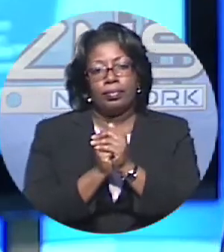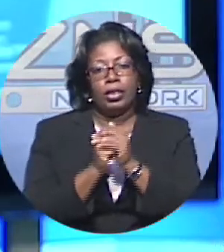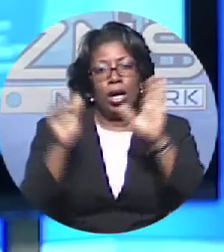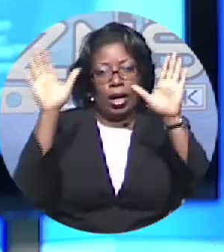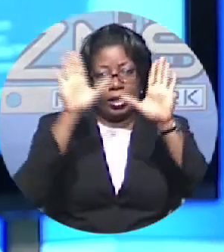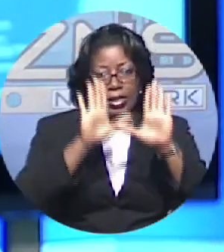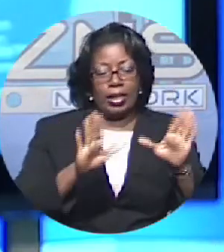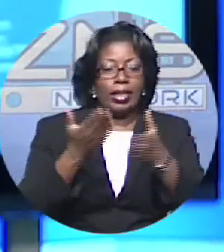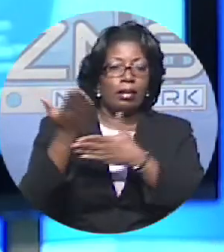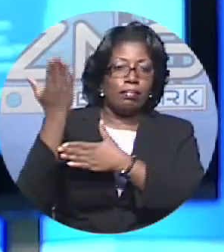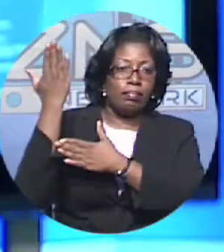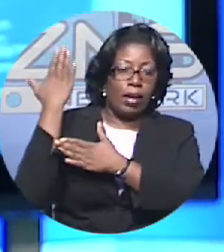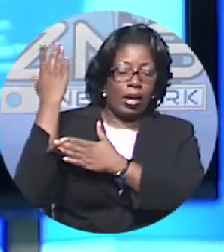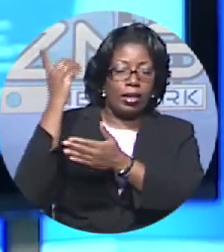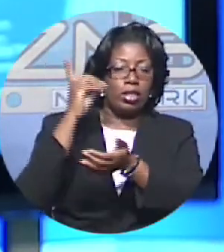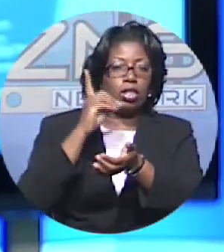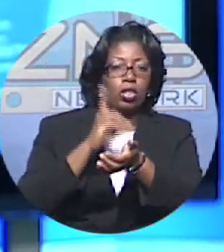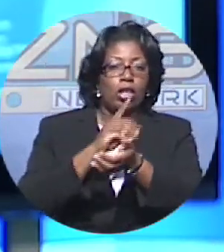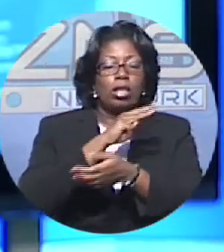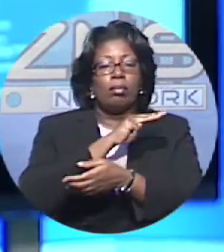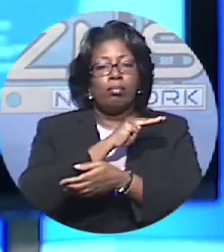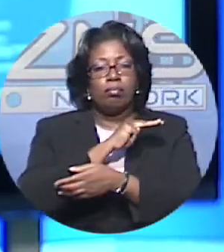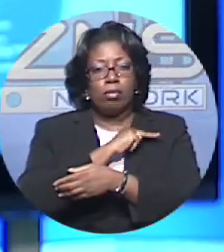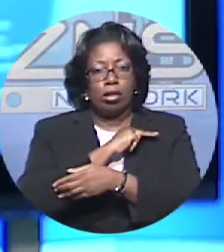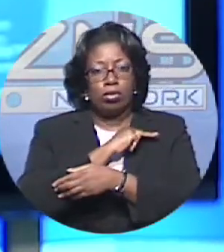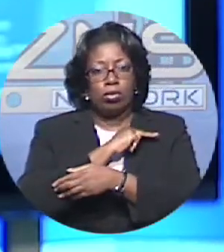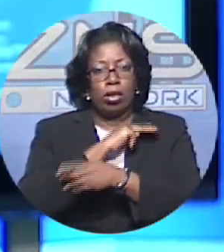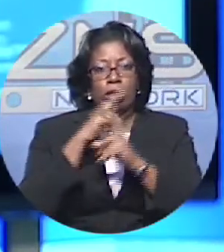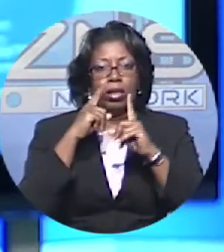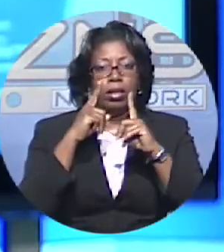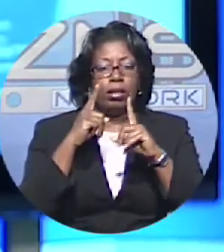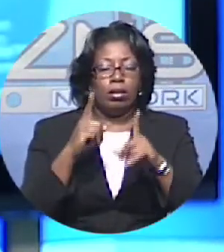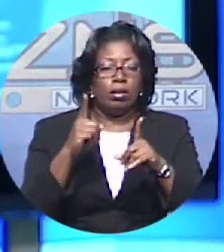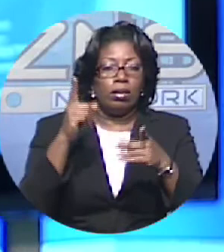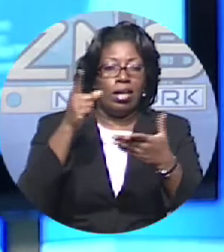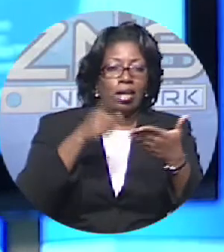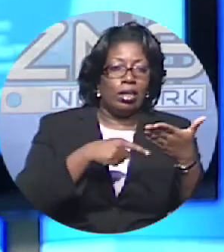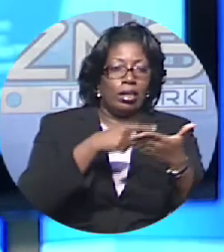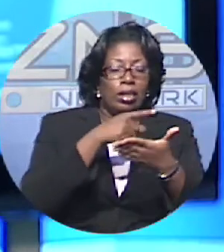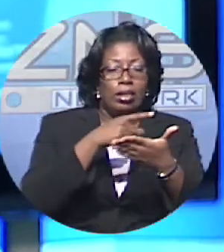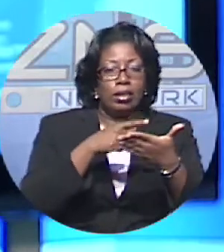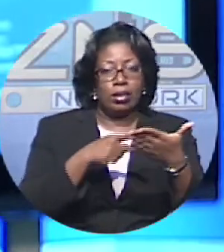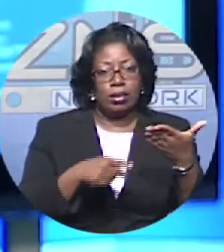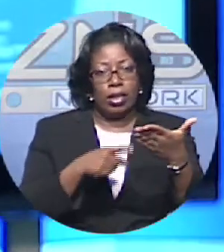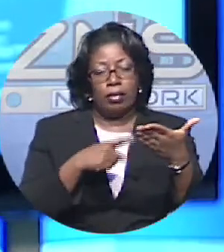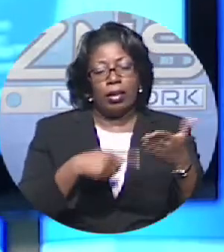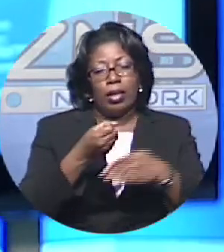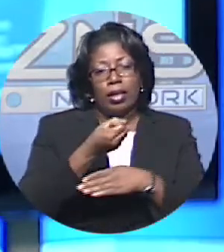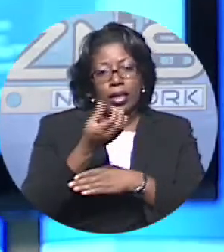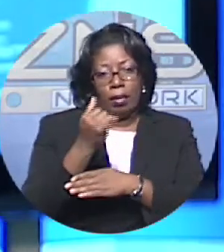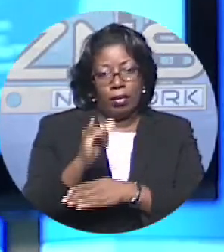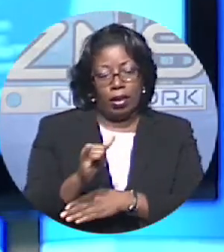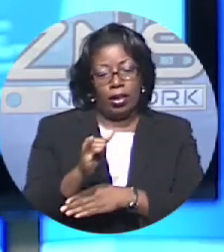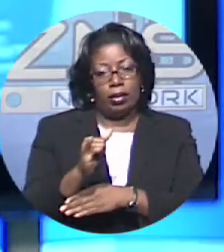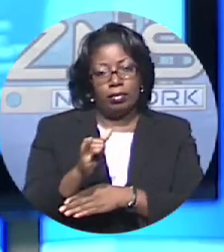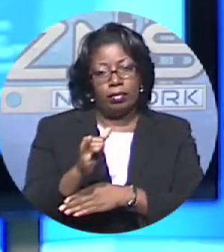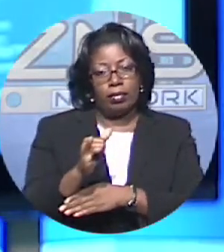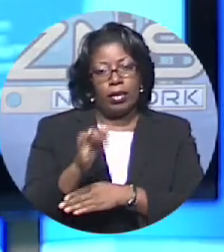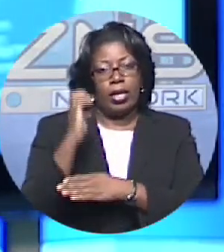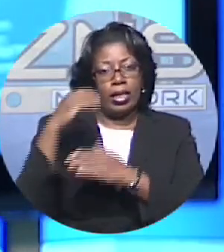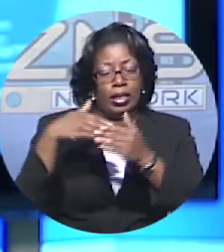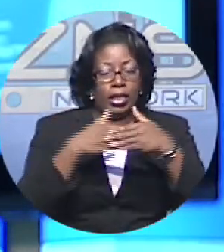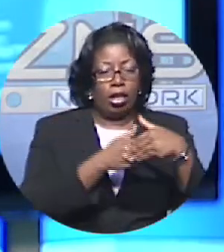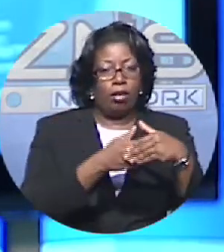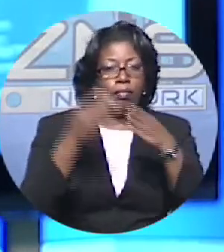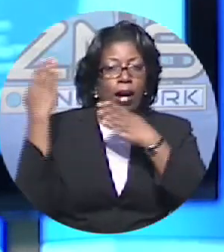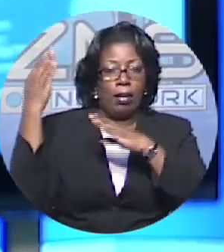Sunday past, Dr. Monroe delivered a statement condemning gambling. In the aftermath, the senior pastor of Bahamas Faith Ministry says he's